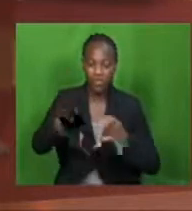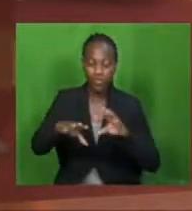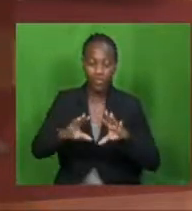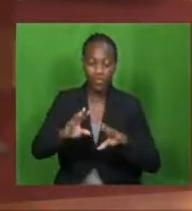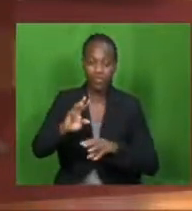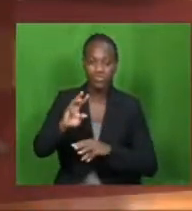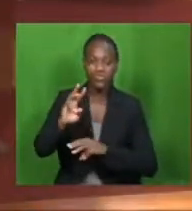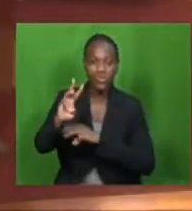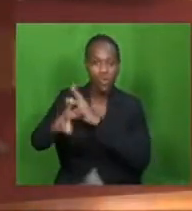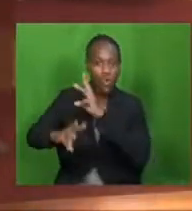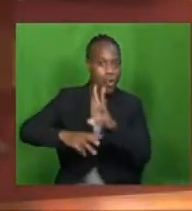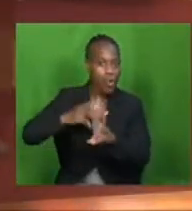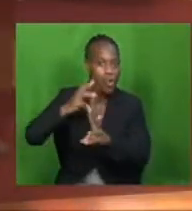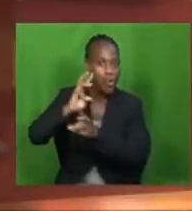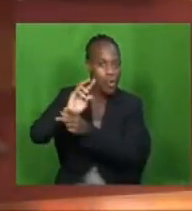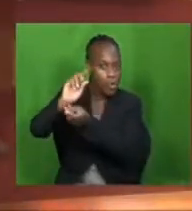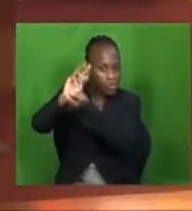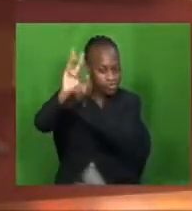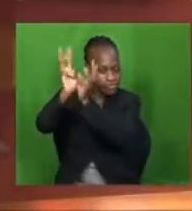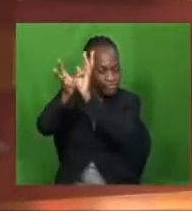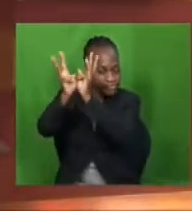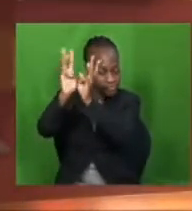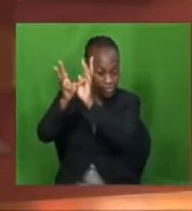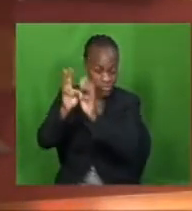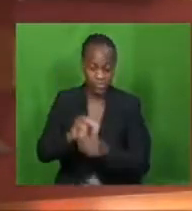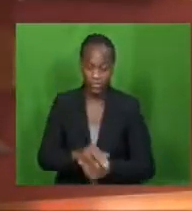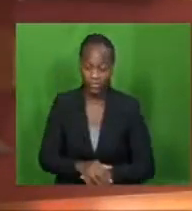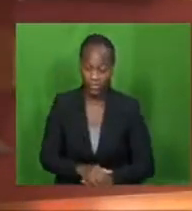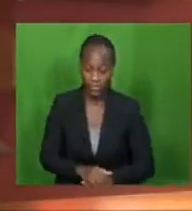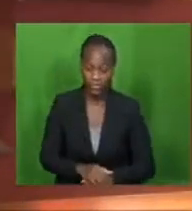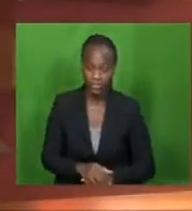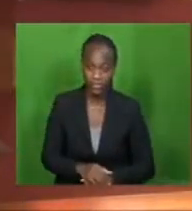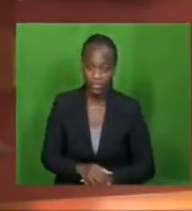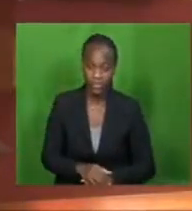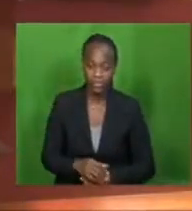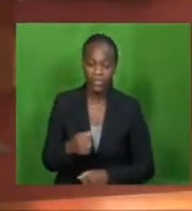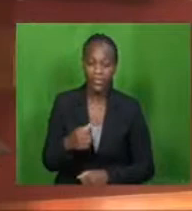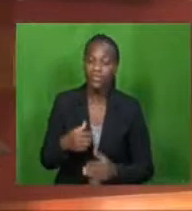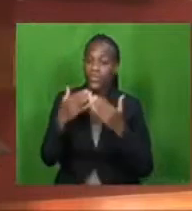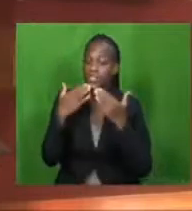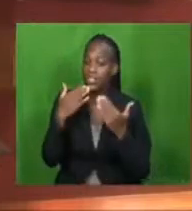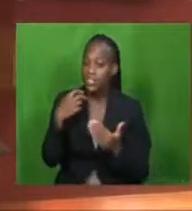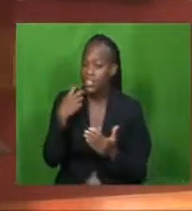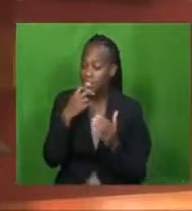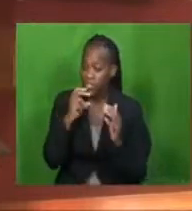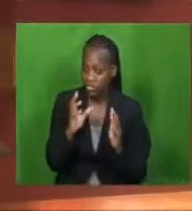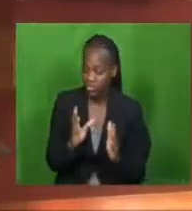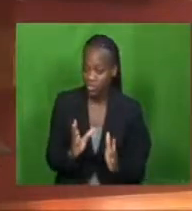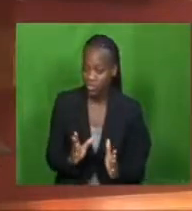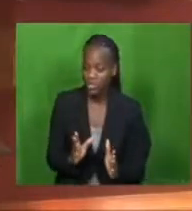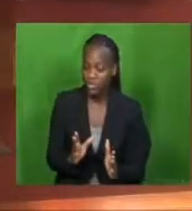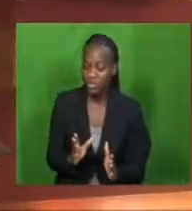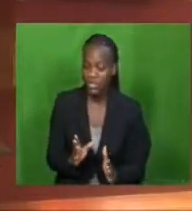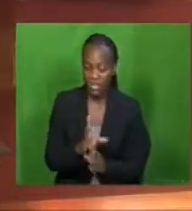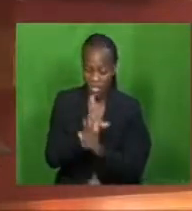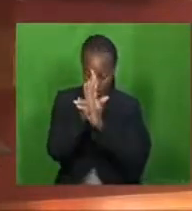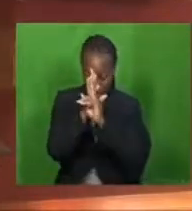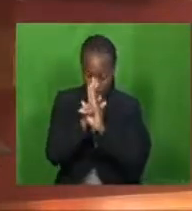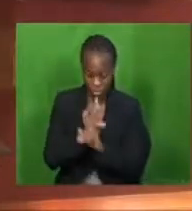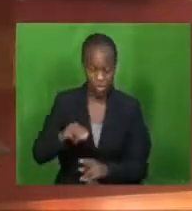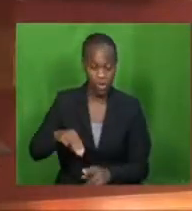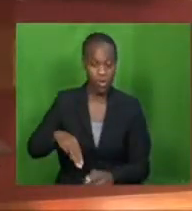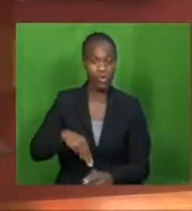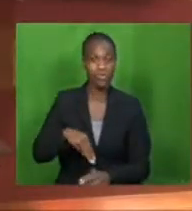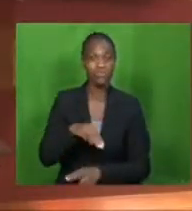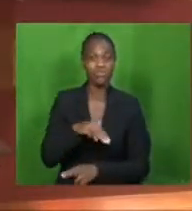climate action. Let me, at the outset, thank you, Right Honourable Speaker, and honourable members of